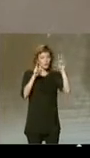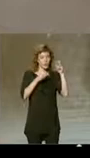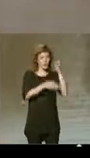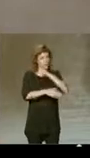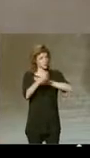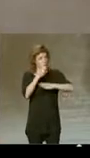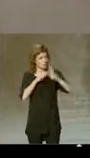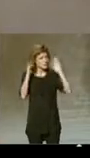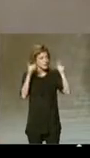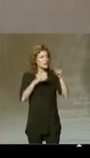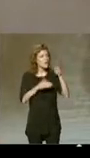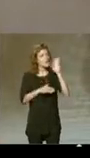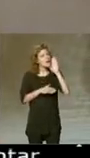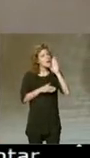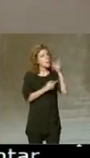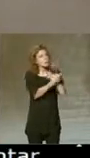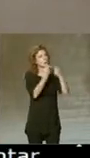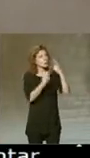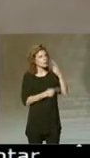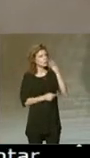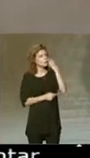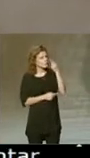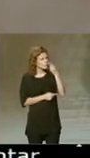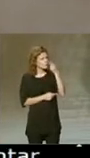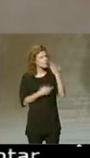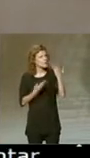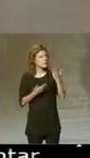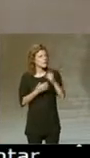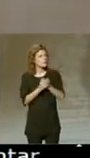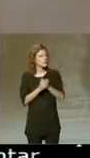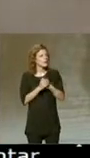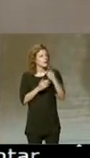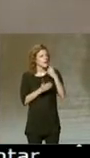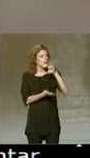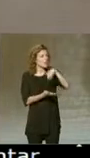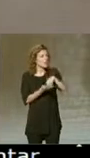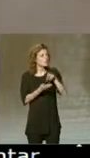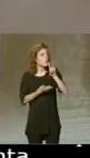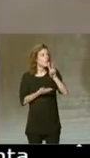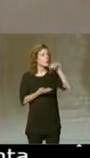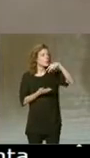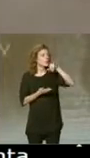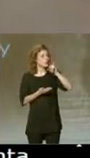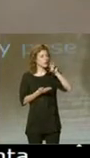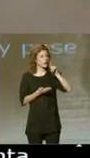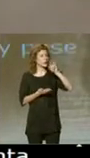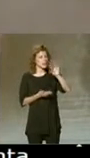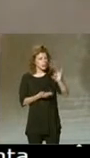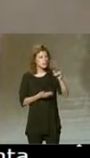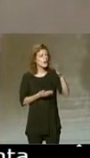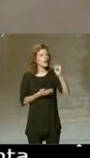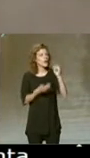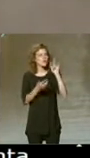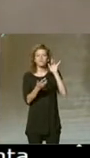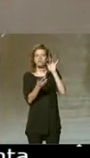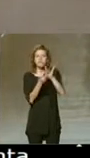colleague from the support unit, and she posed a question which is very interesting. At Unidis, which is the name of the unit,